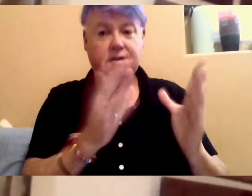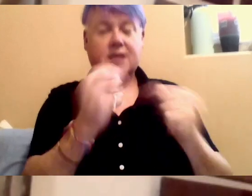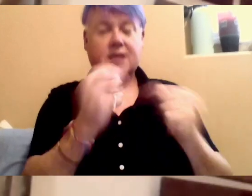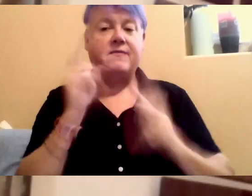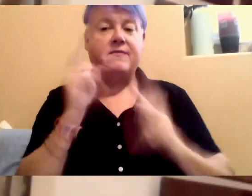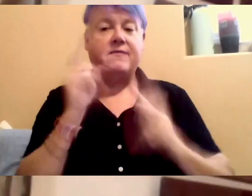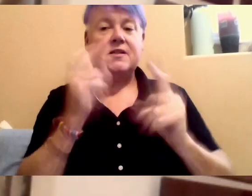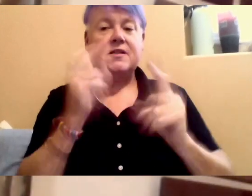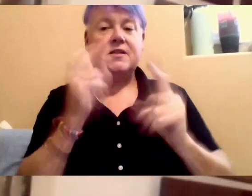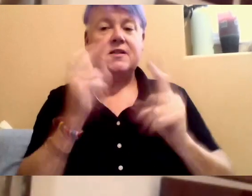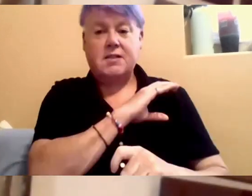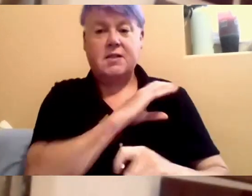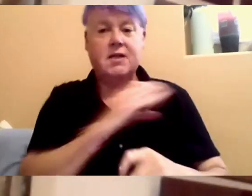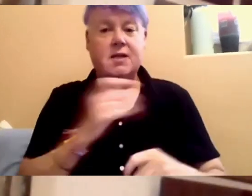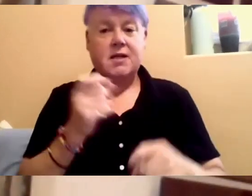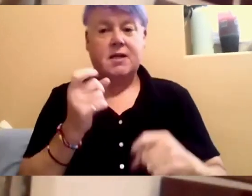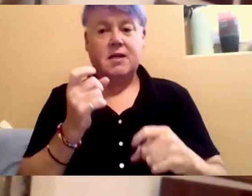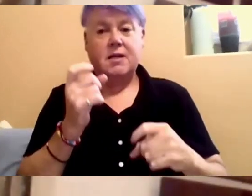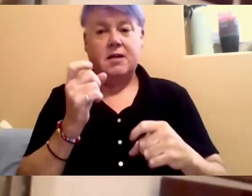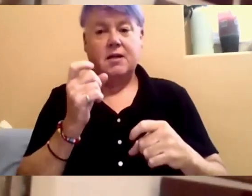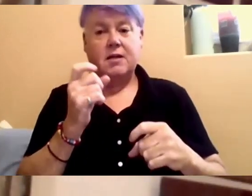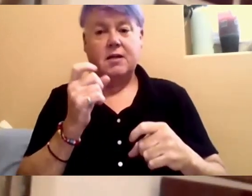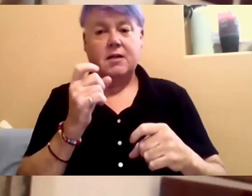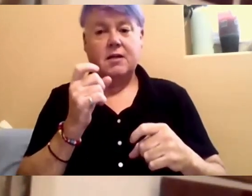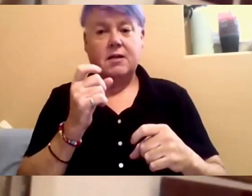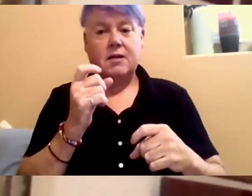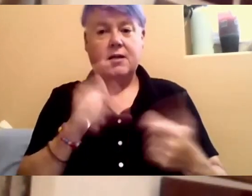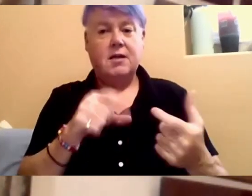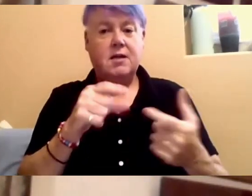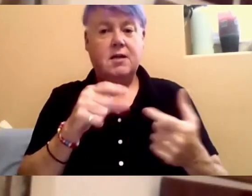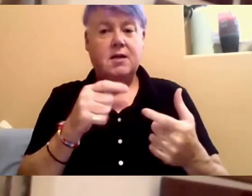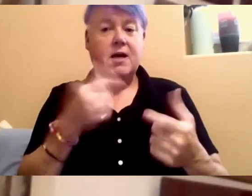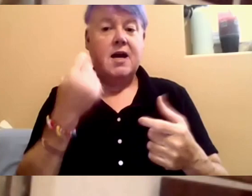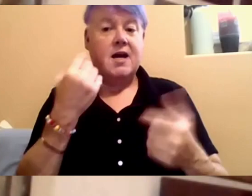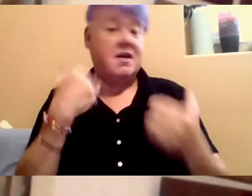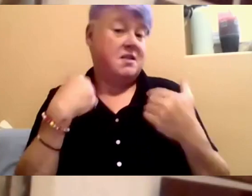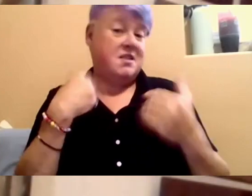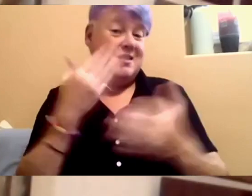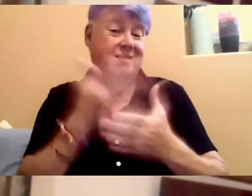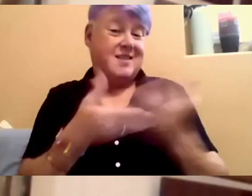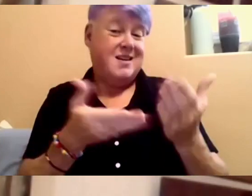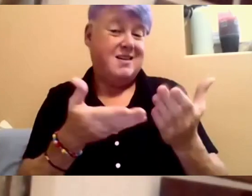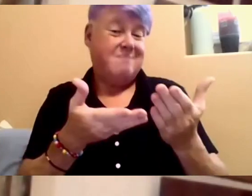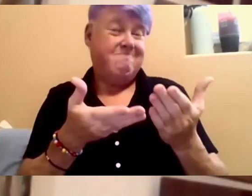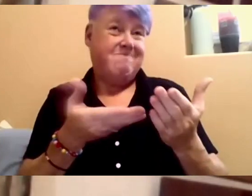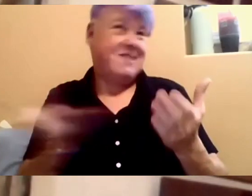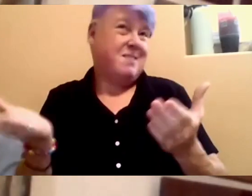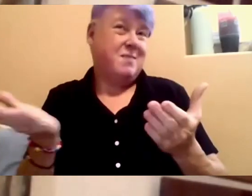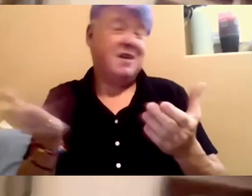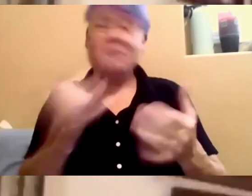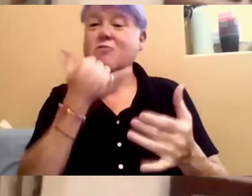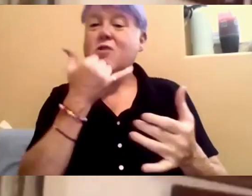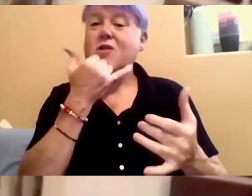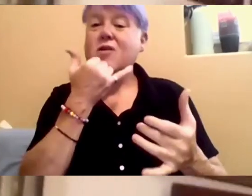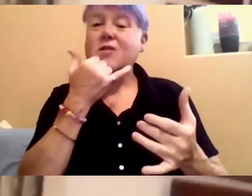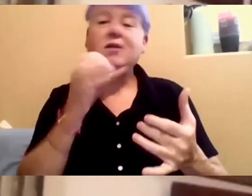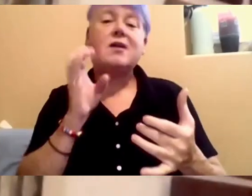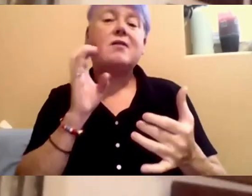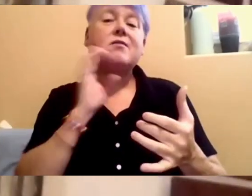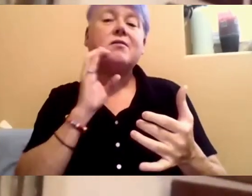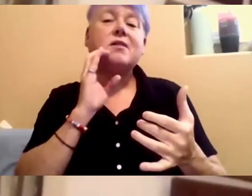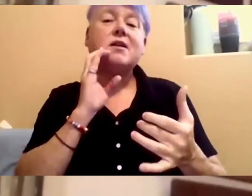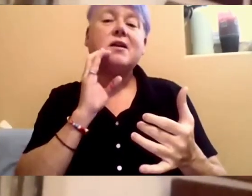appears that he is suspected of a crime. Now, Clara next door is in, if